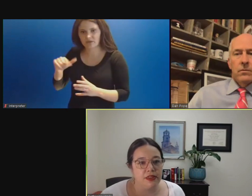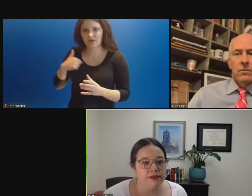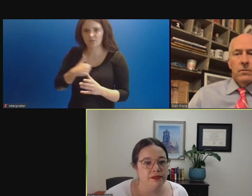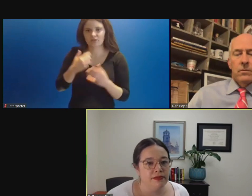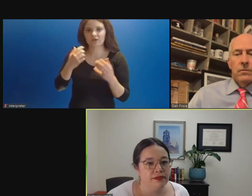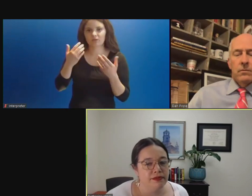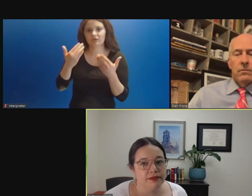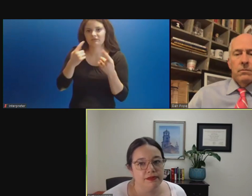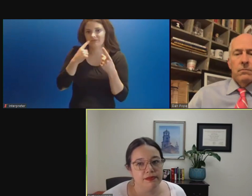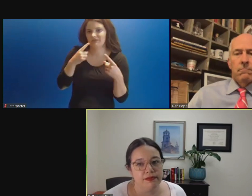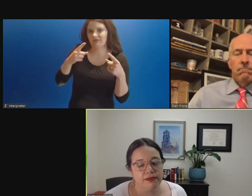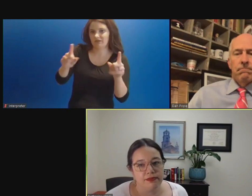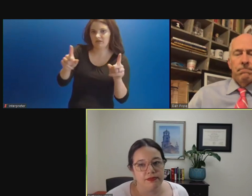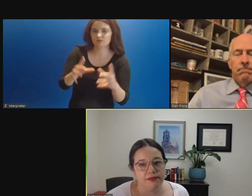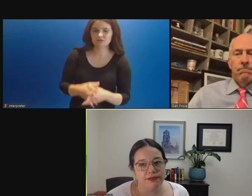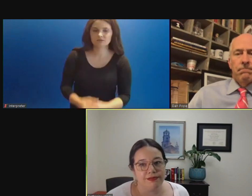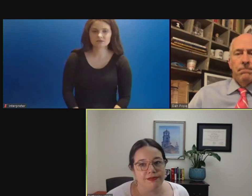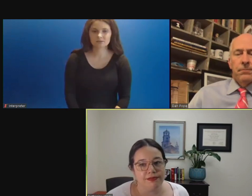announcement.